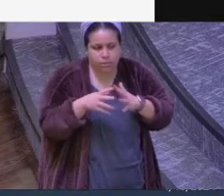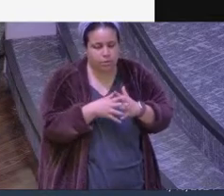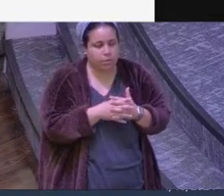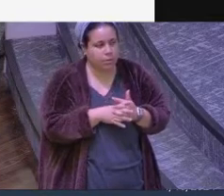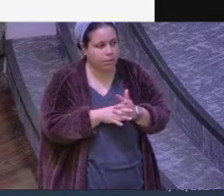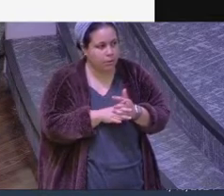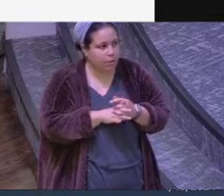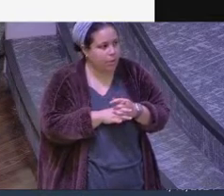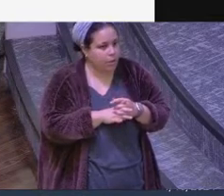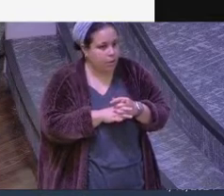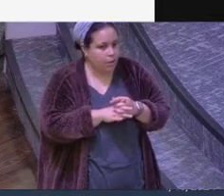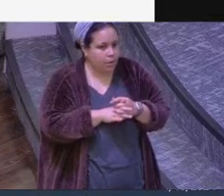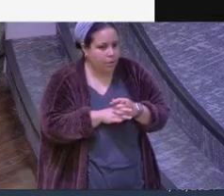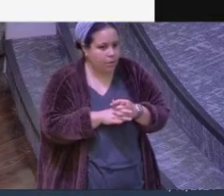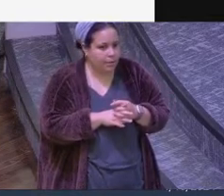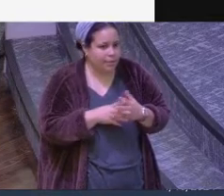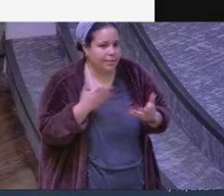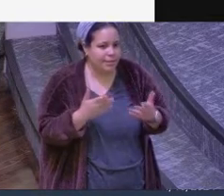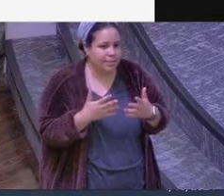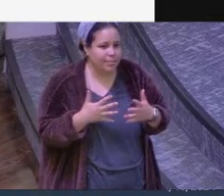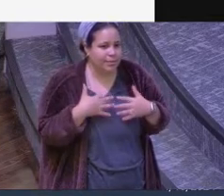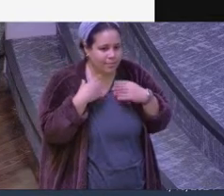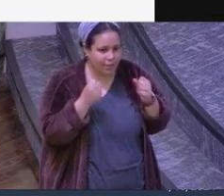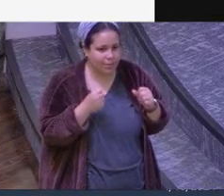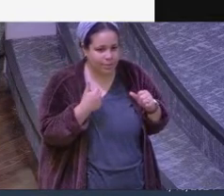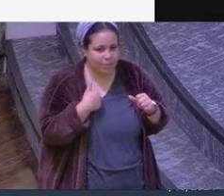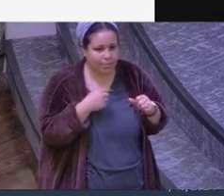And y'all are probably tired of me talking.